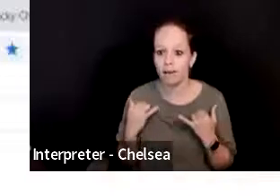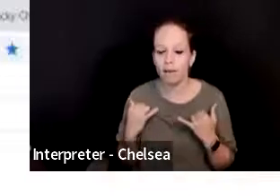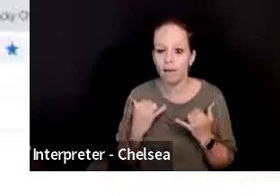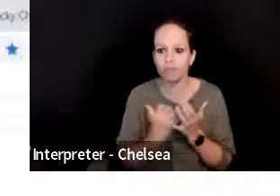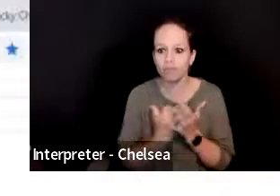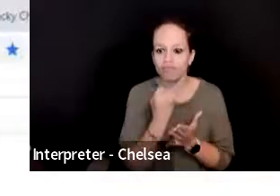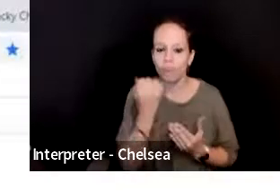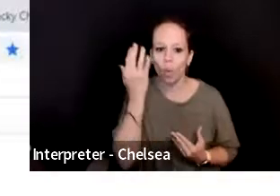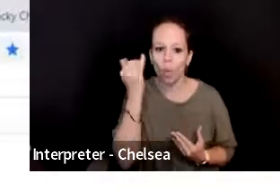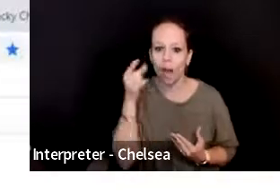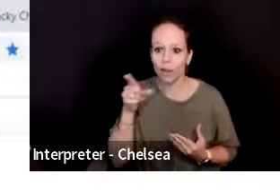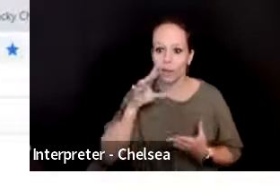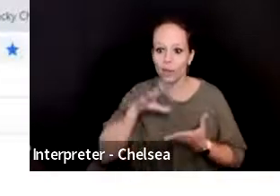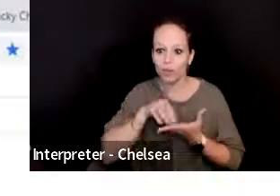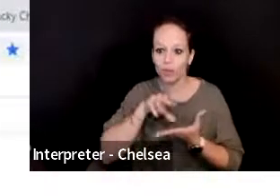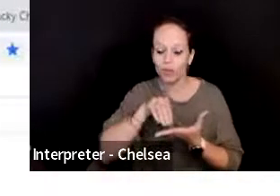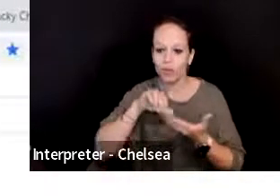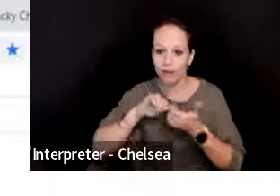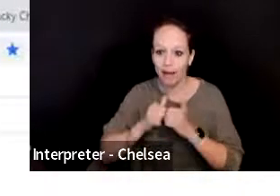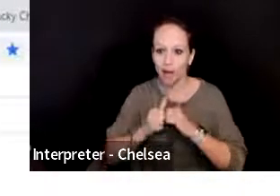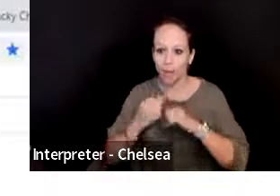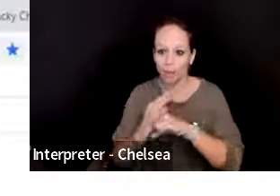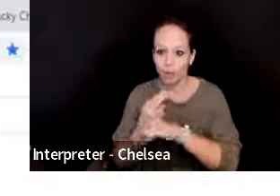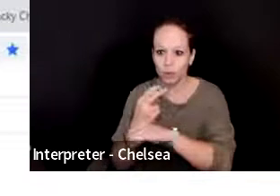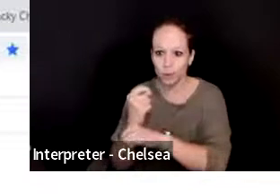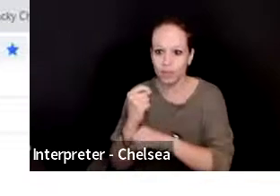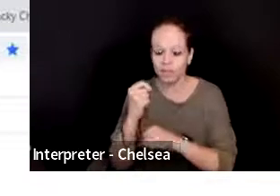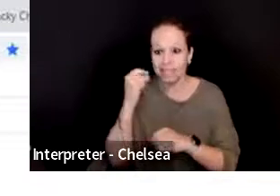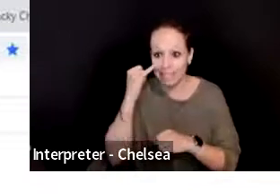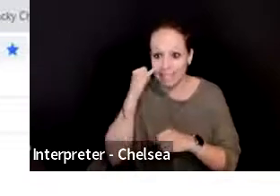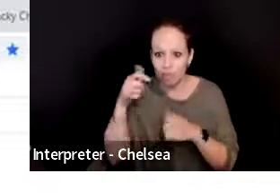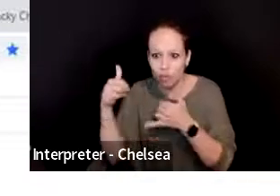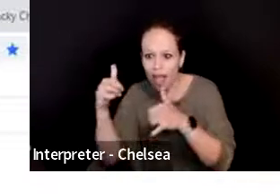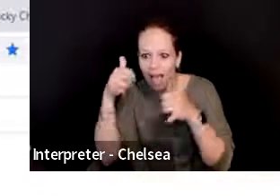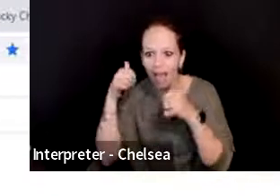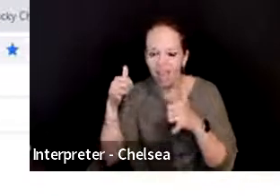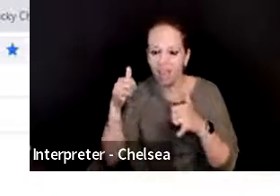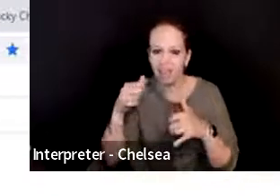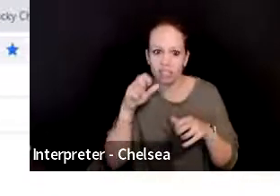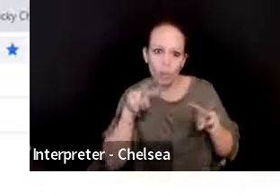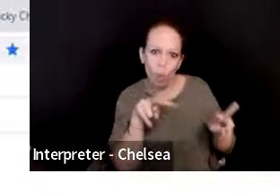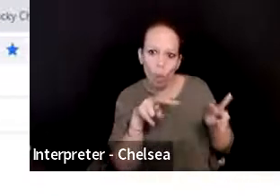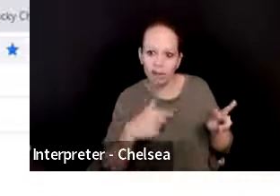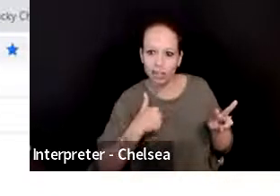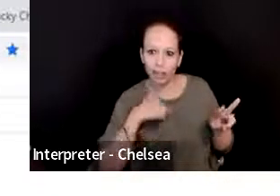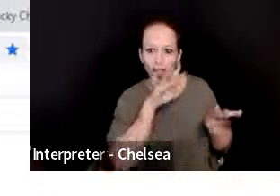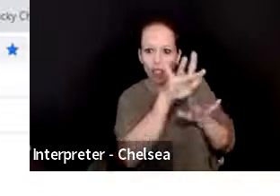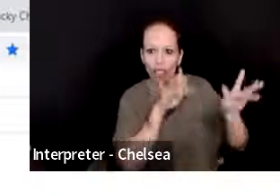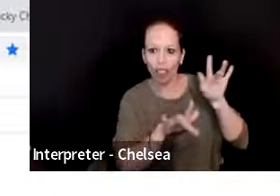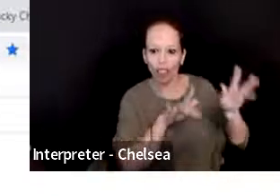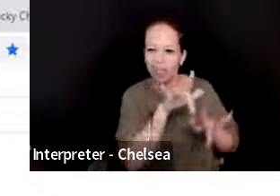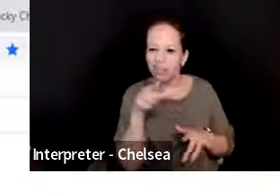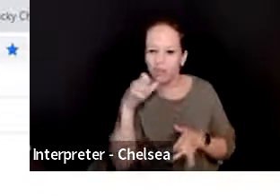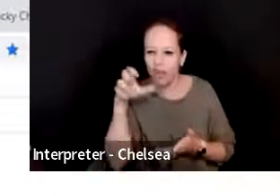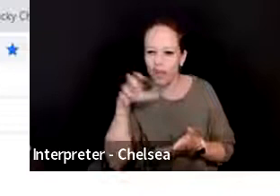will learn how to use it if you do it versus just watching me click through items. So again, you can use your phone, you could